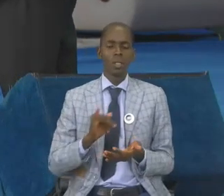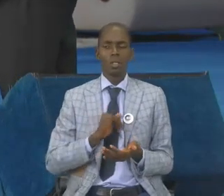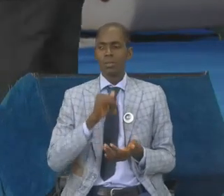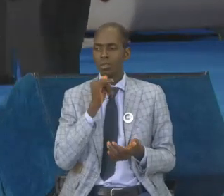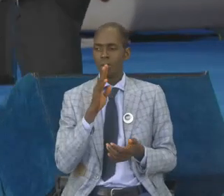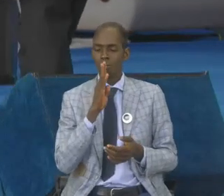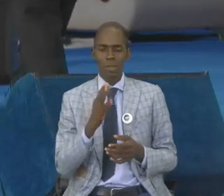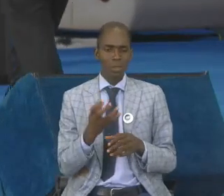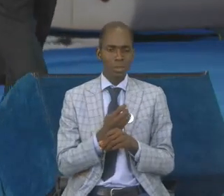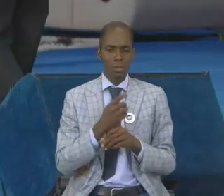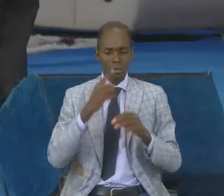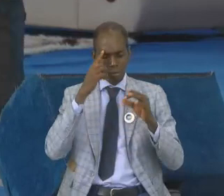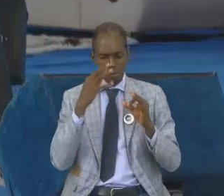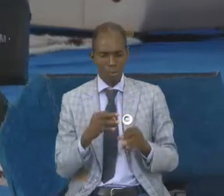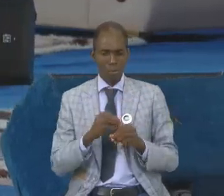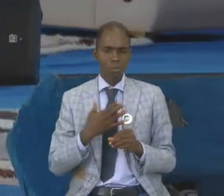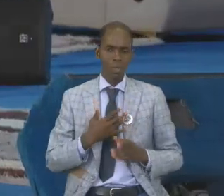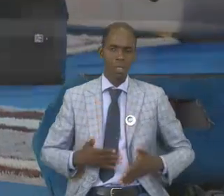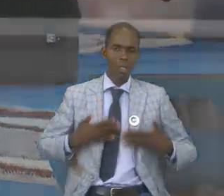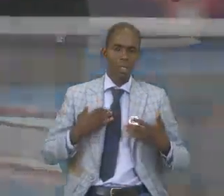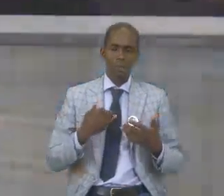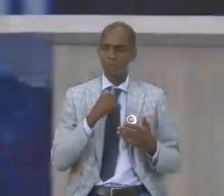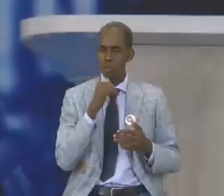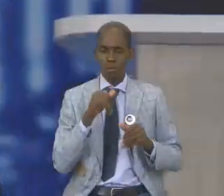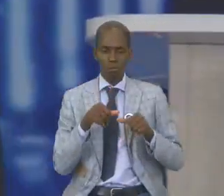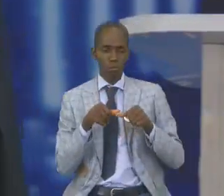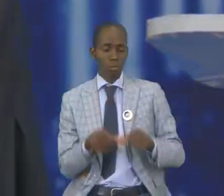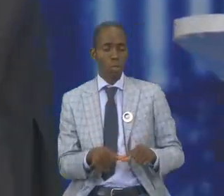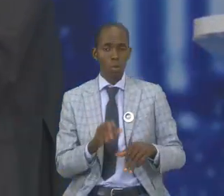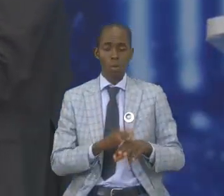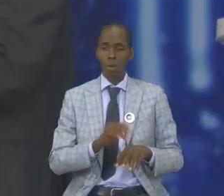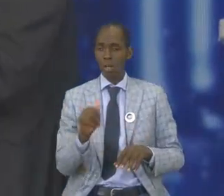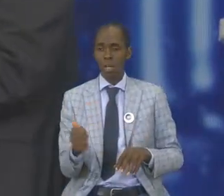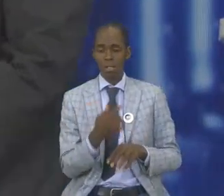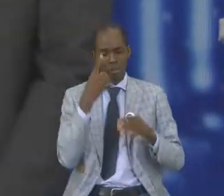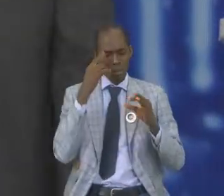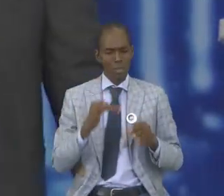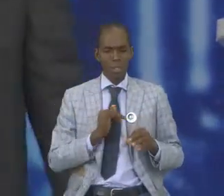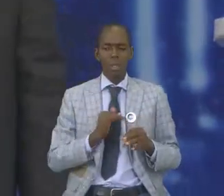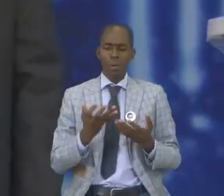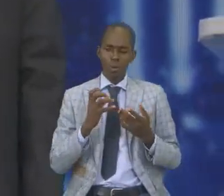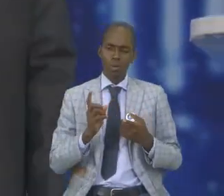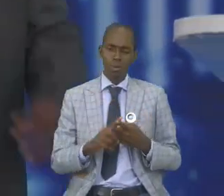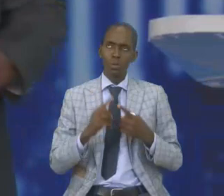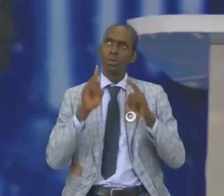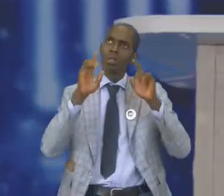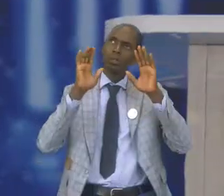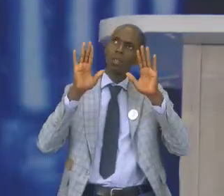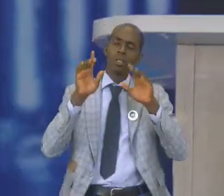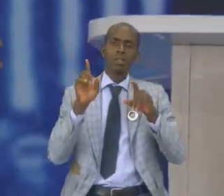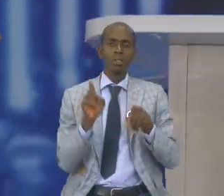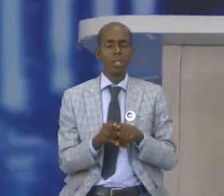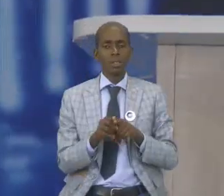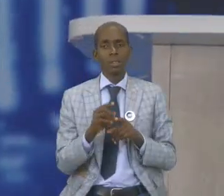in my life, I've not stayed on anything, and I want to excel like Daniel. D, you